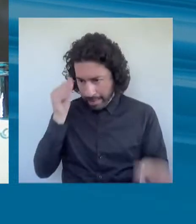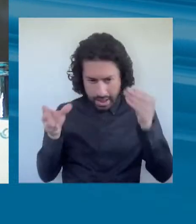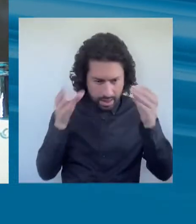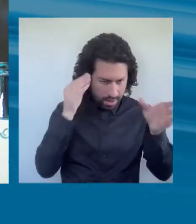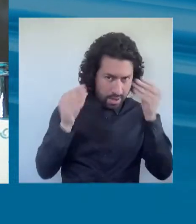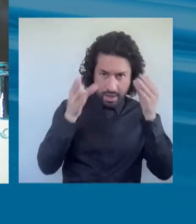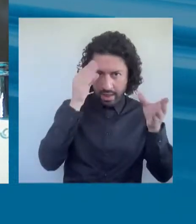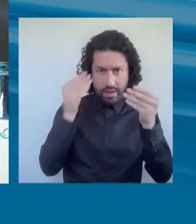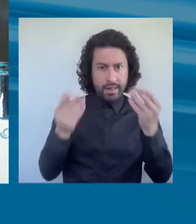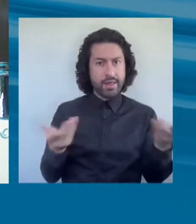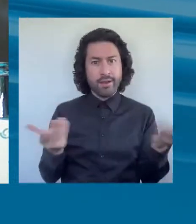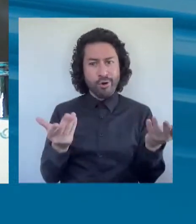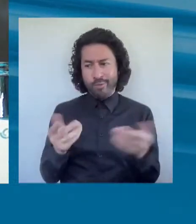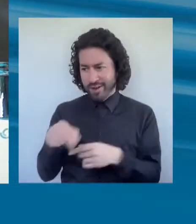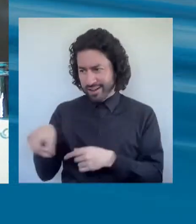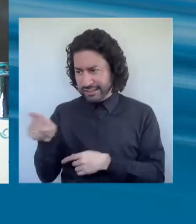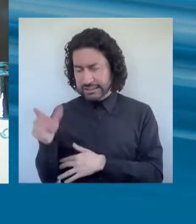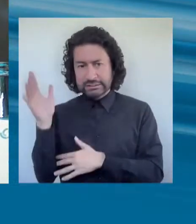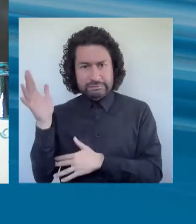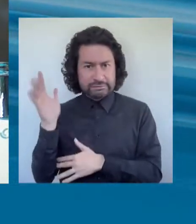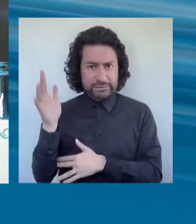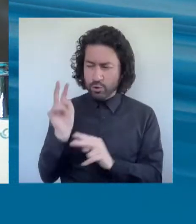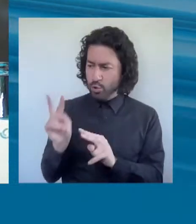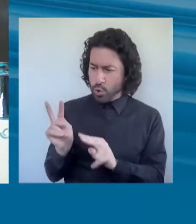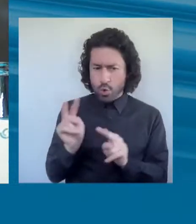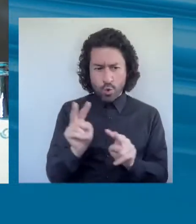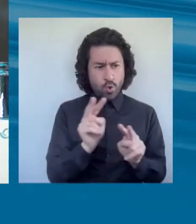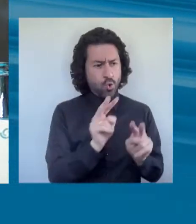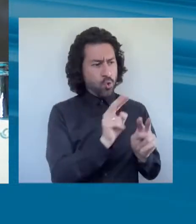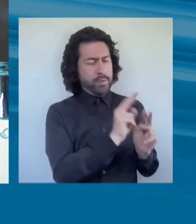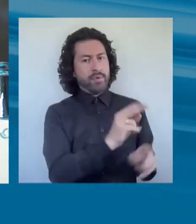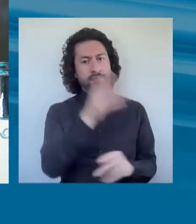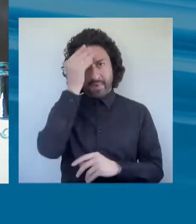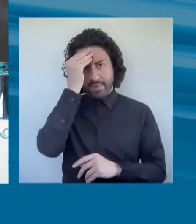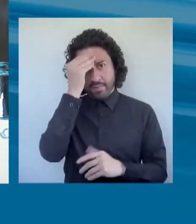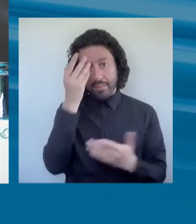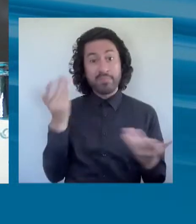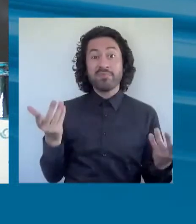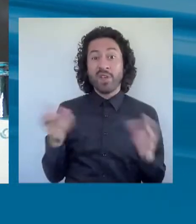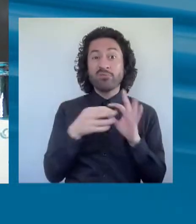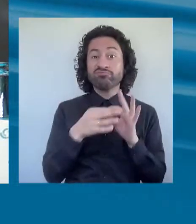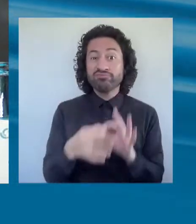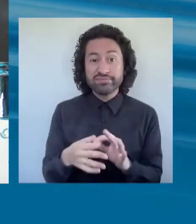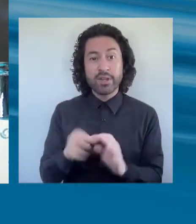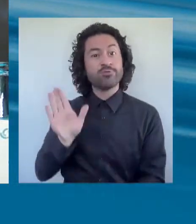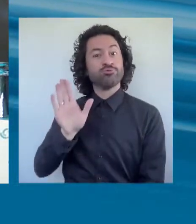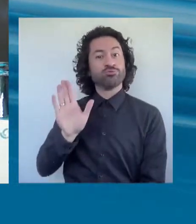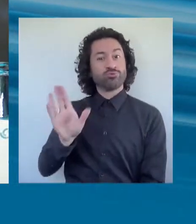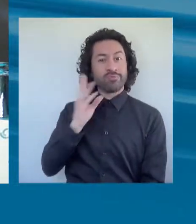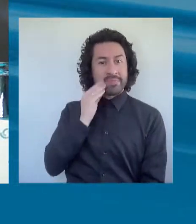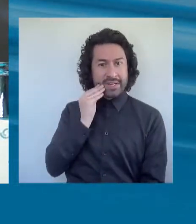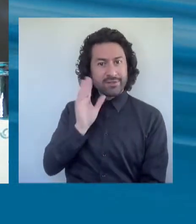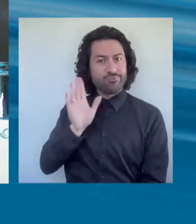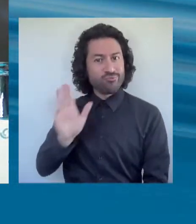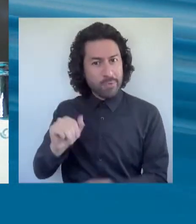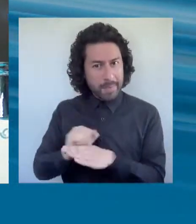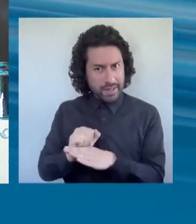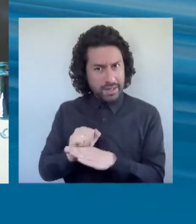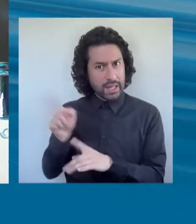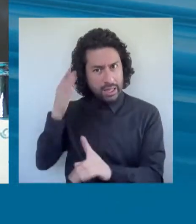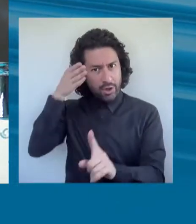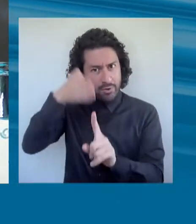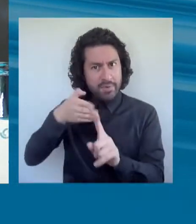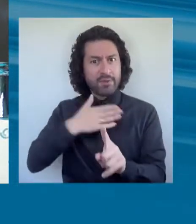about their programs and studies based on what they have mentioned in these